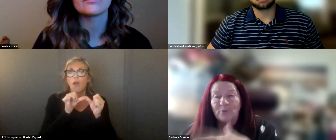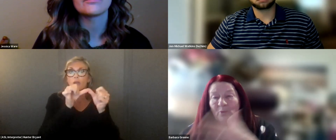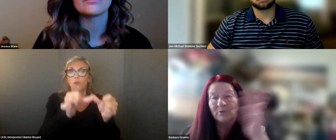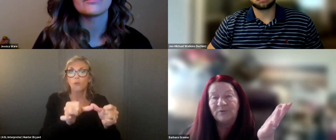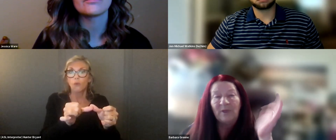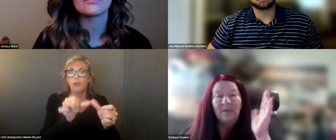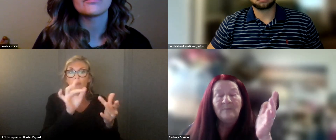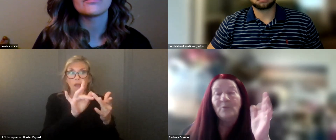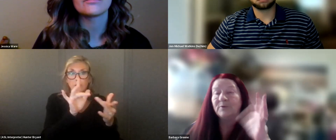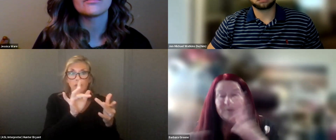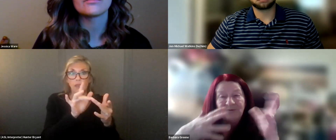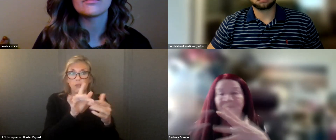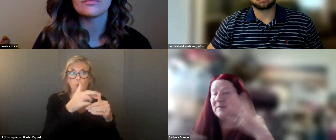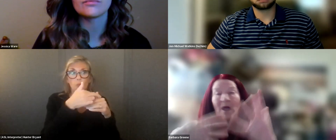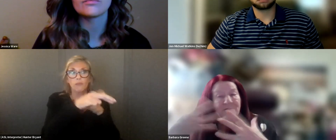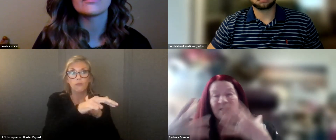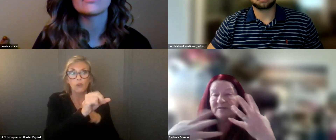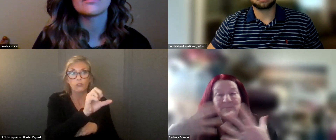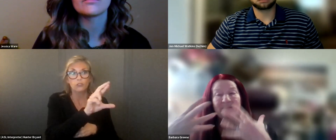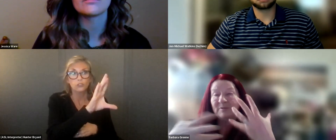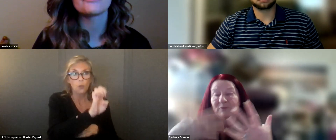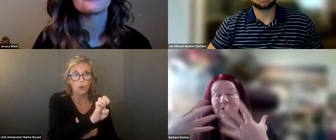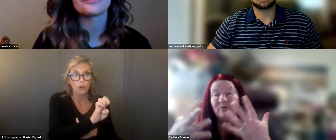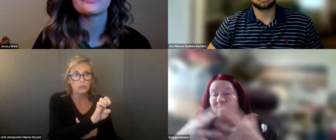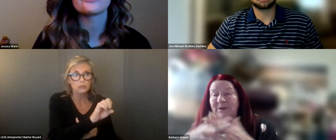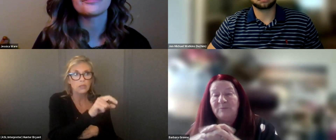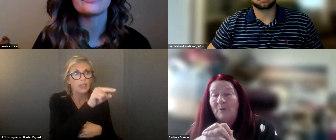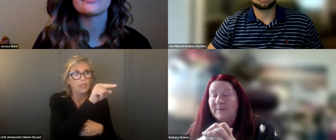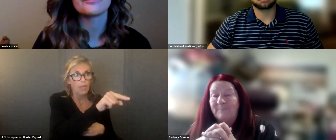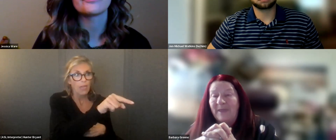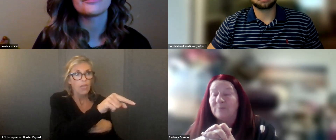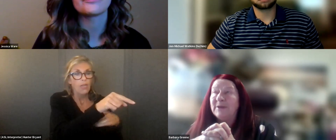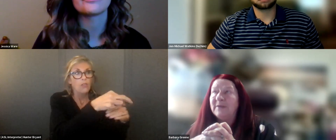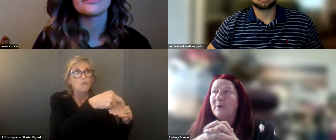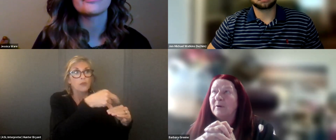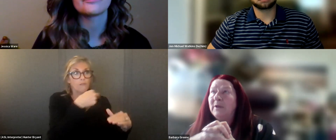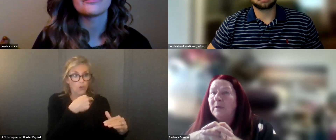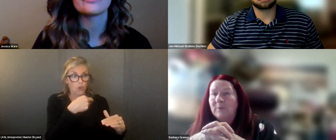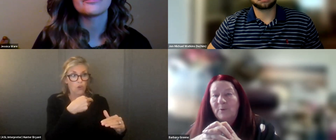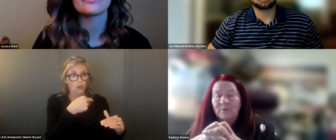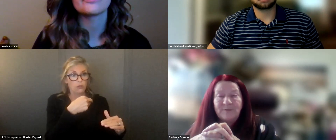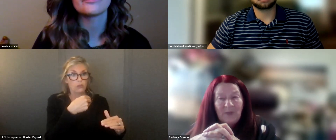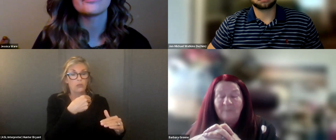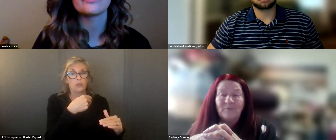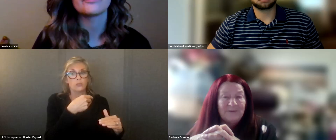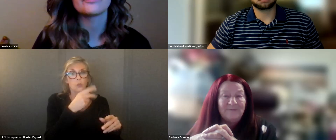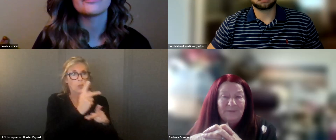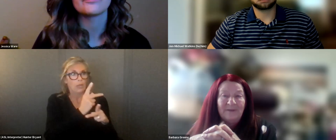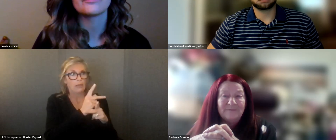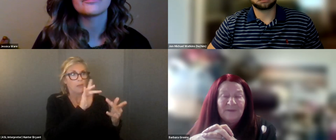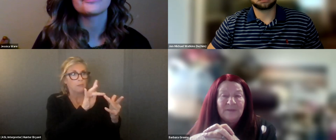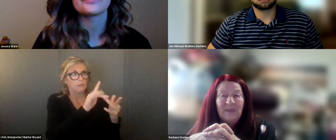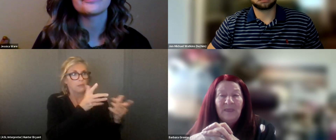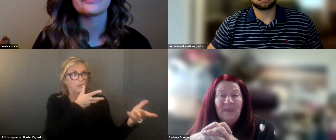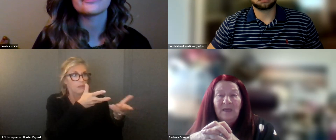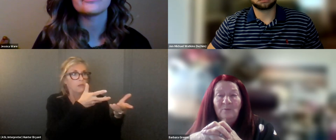referral source for assistance in contacting people if we need to. What we have found, many of our referrals have come from